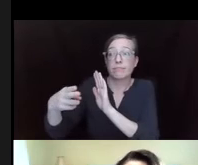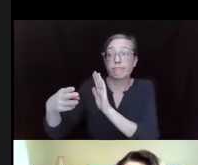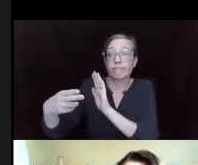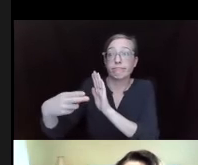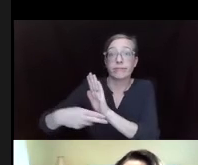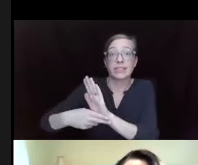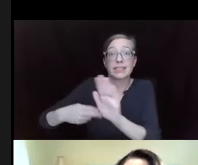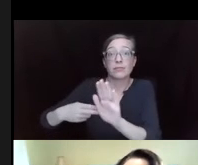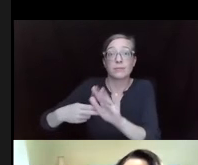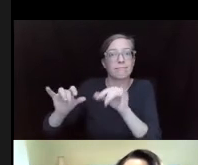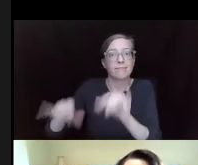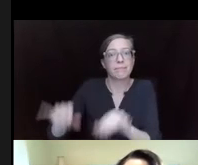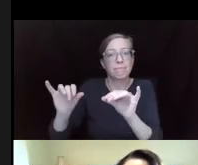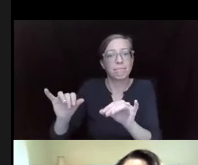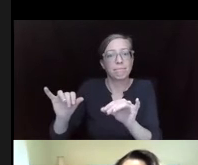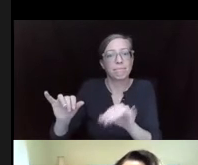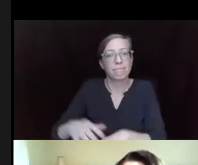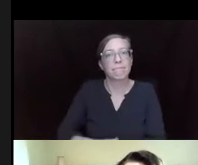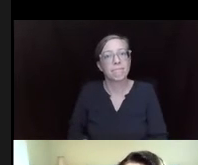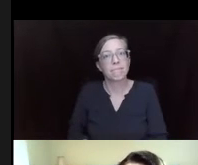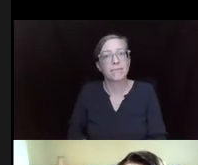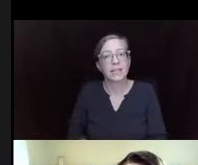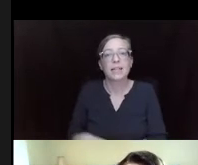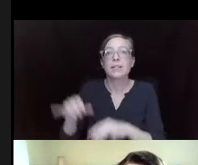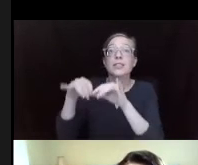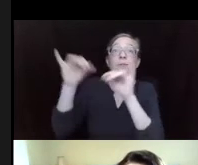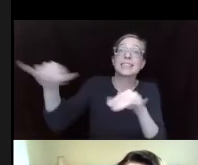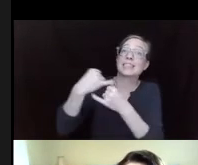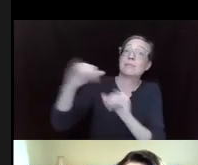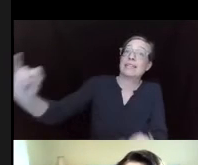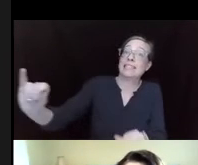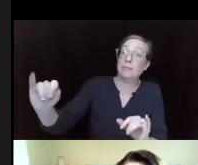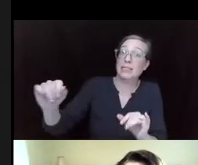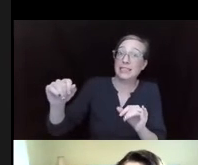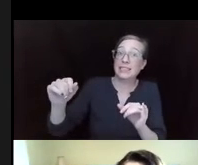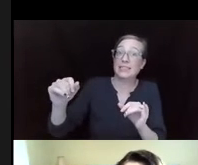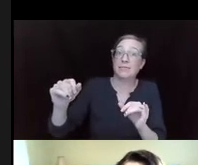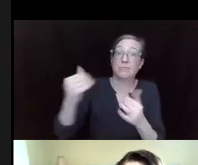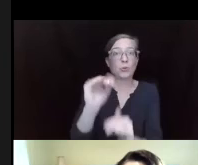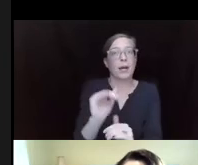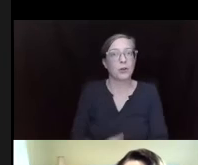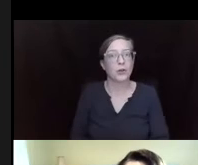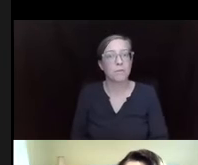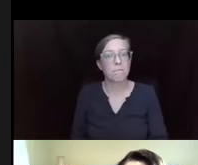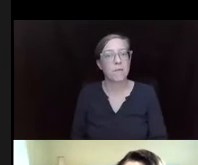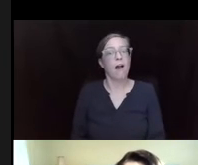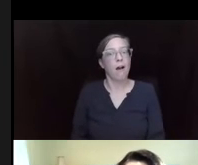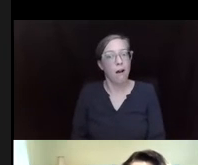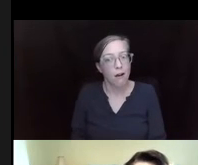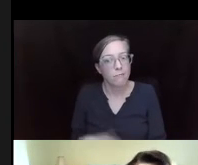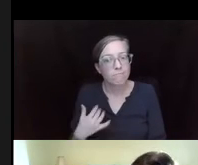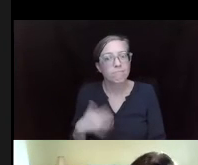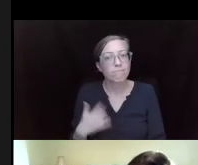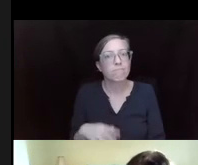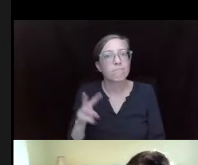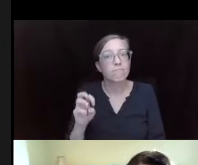remains the same. It's a system independent parameter. And we thought, wow, maybe we can actually identify things